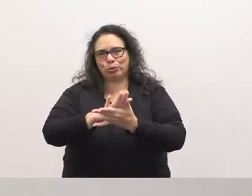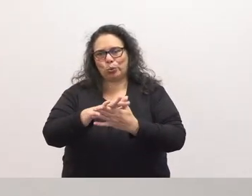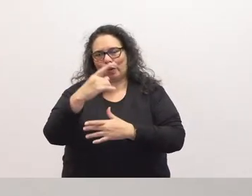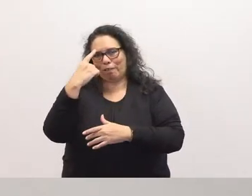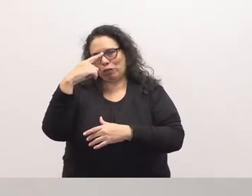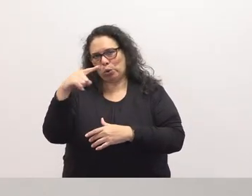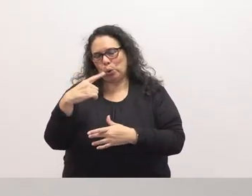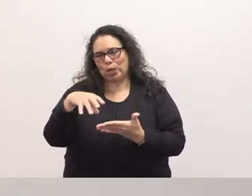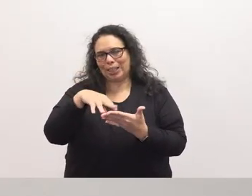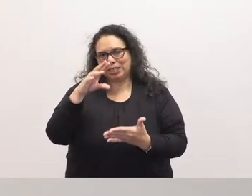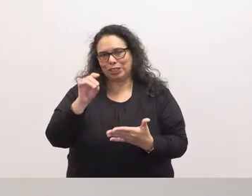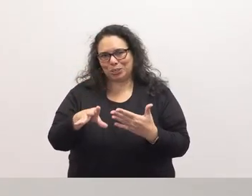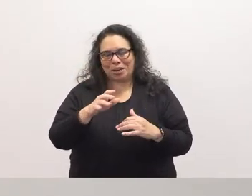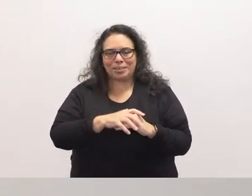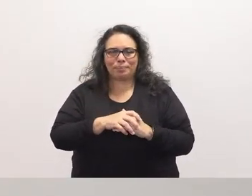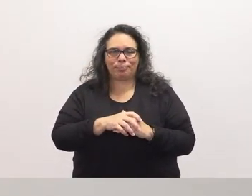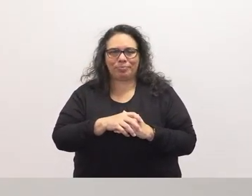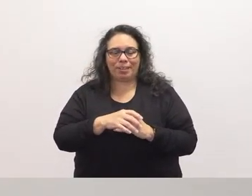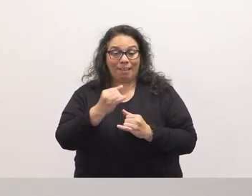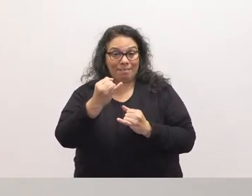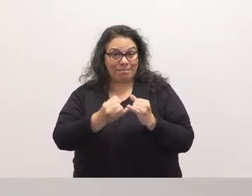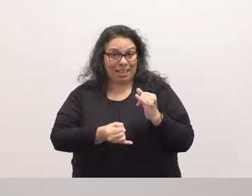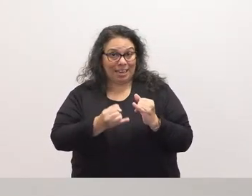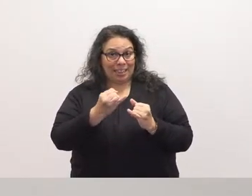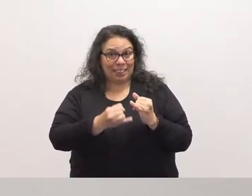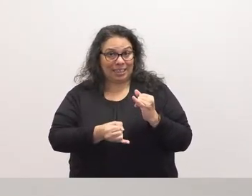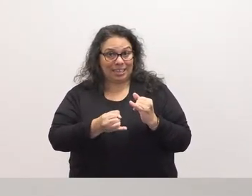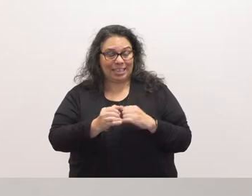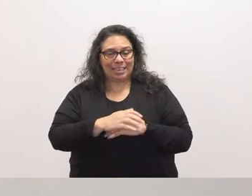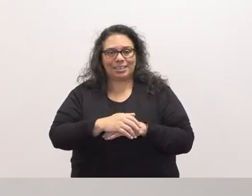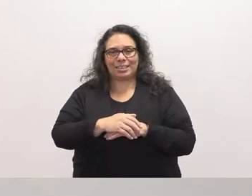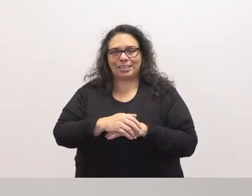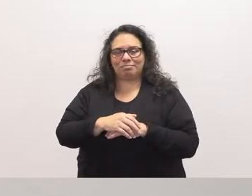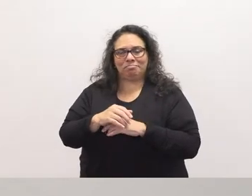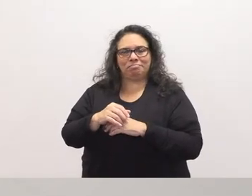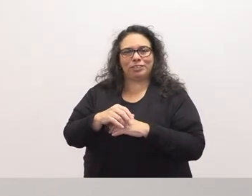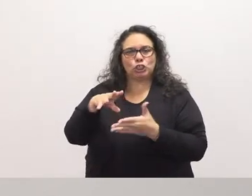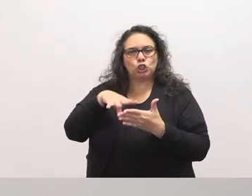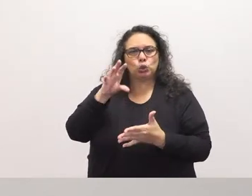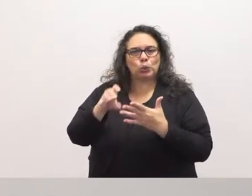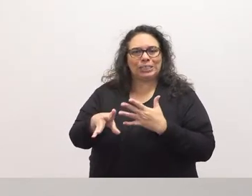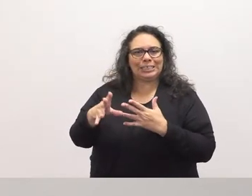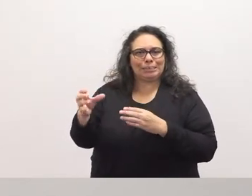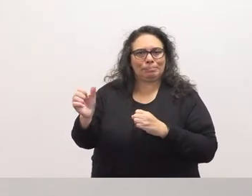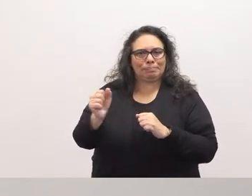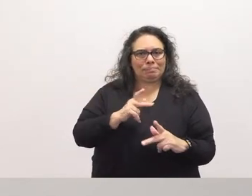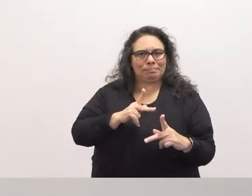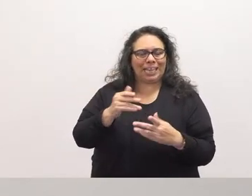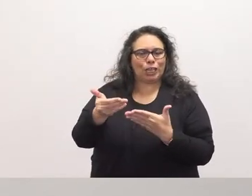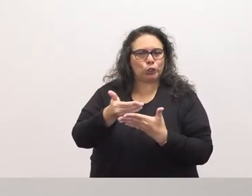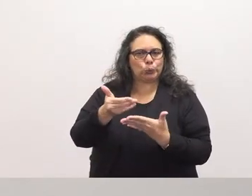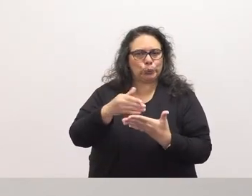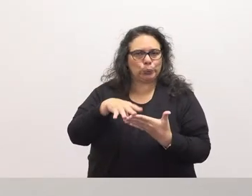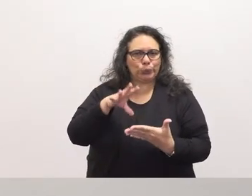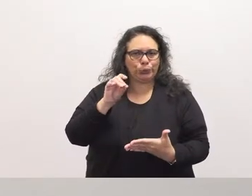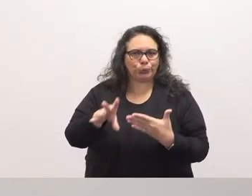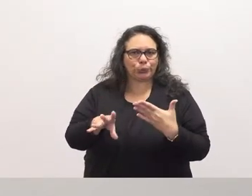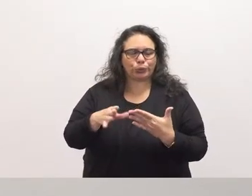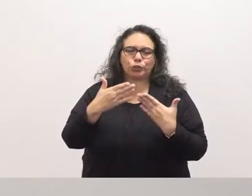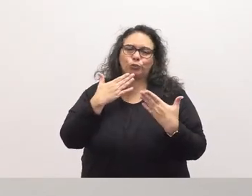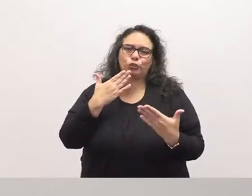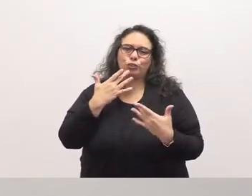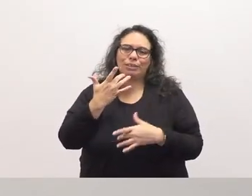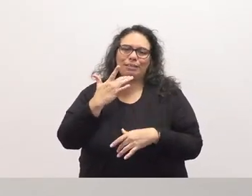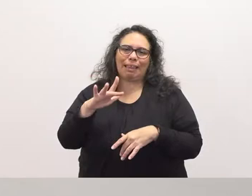students. And finally, to our returning students, to our new students, good luck this